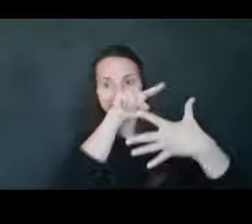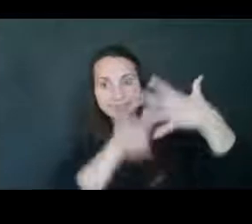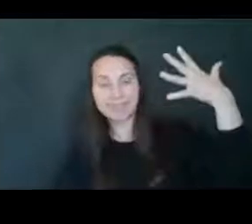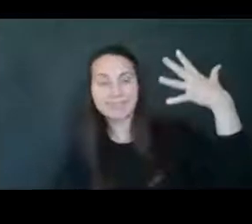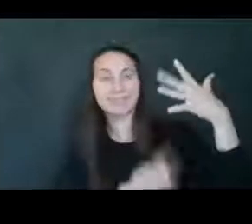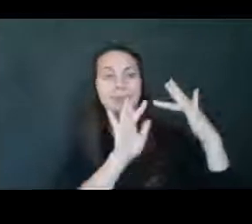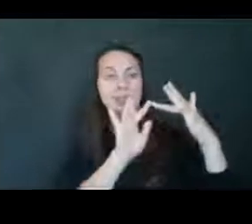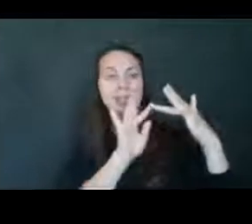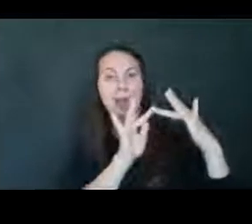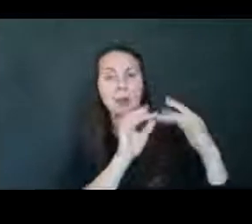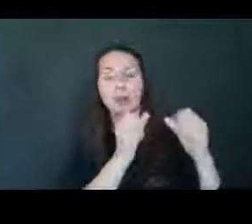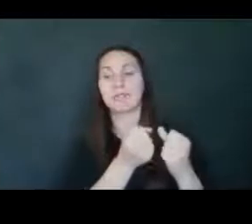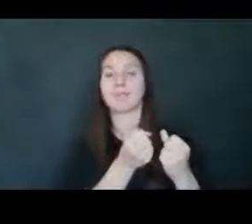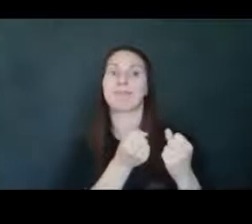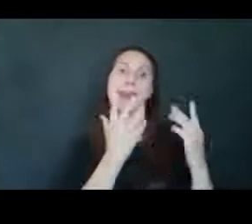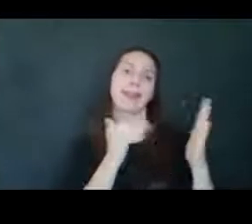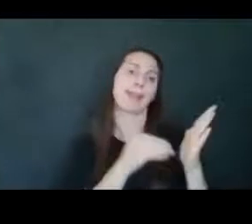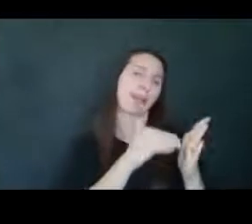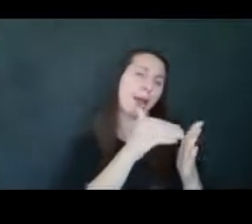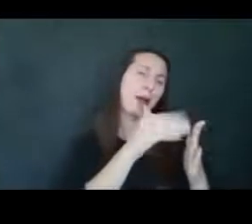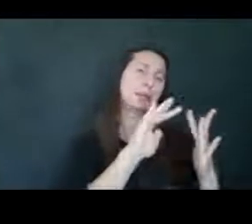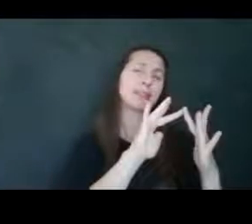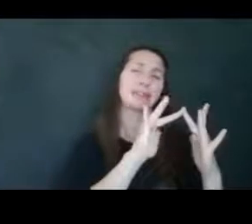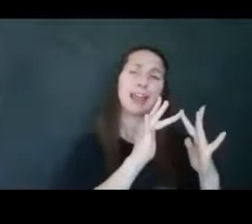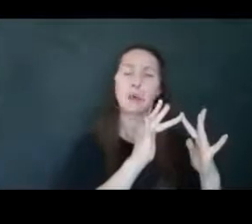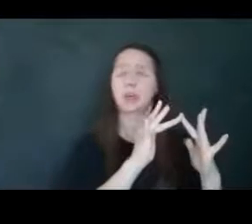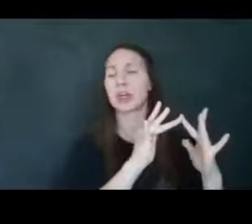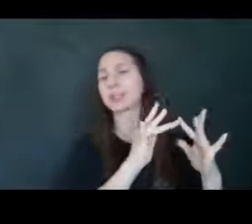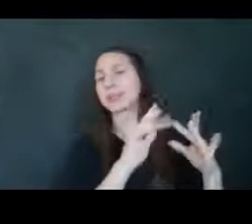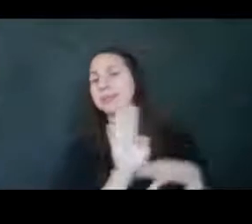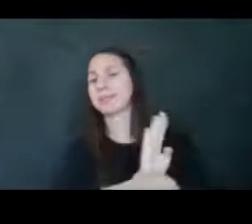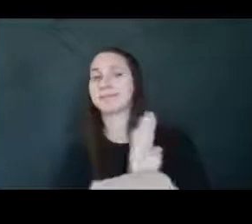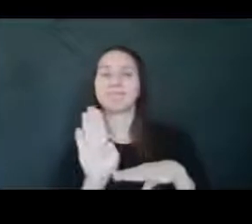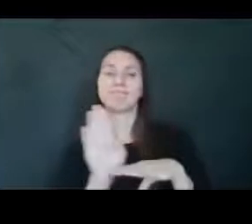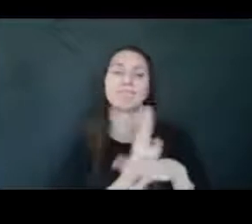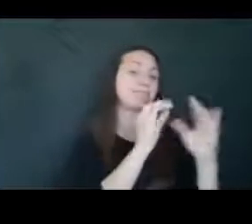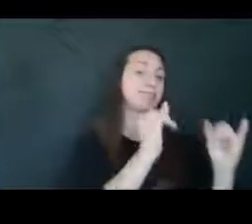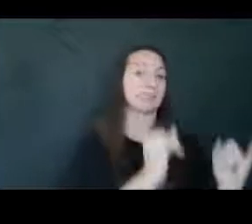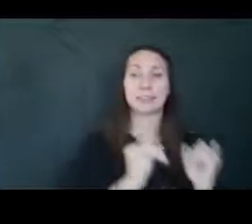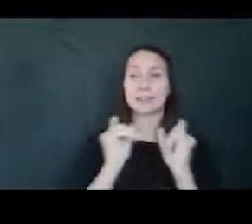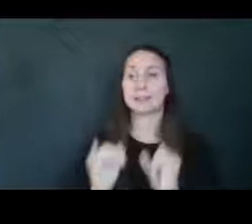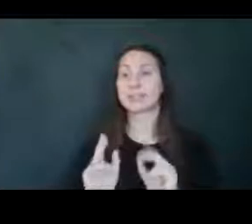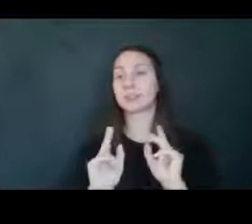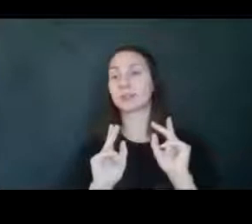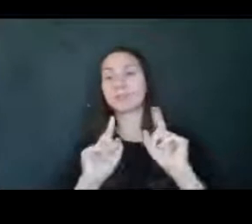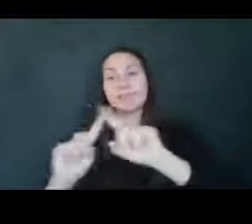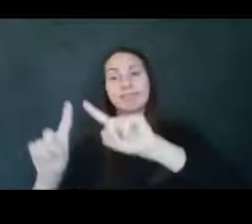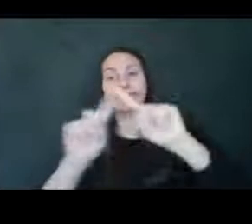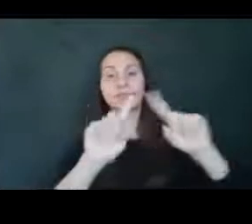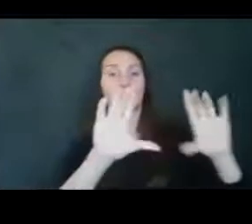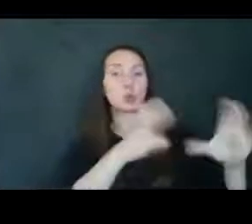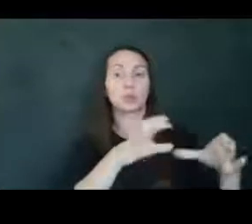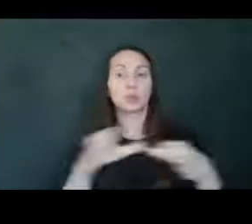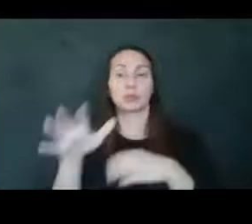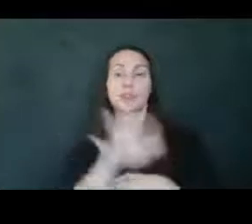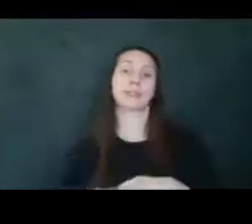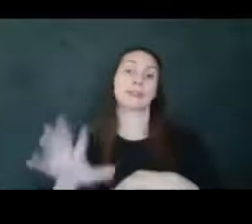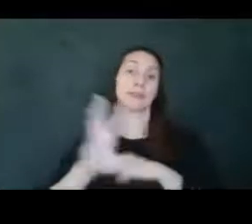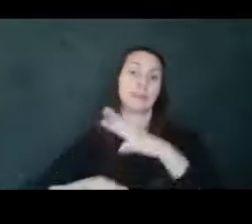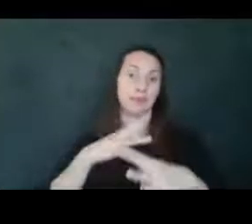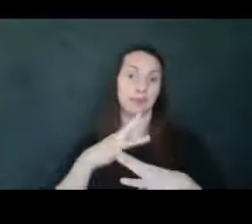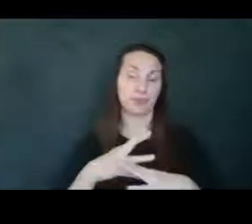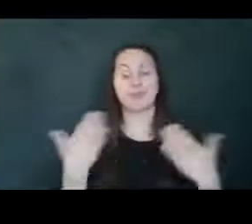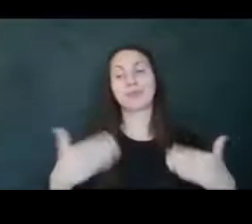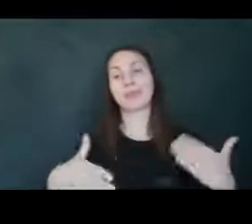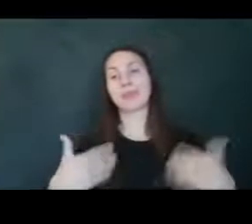thousand organizations, individuals, businesses, and other entities globally. Enormous gratitude